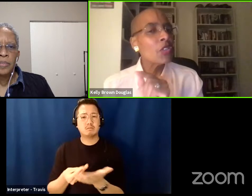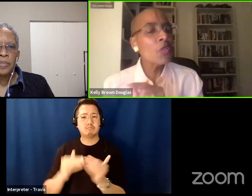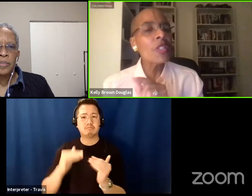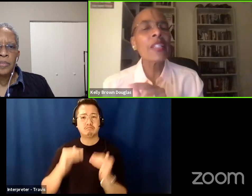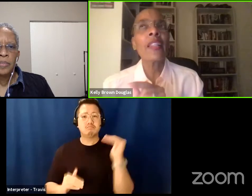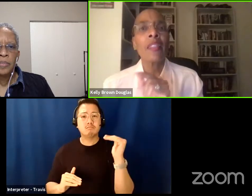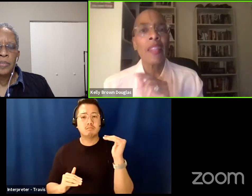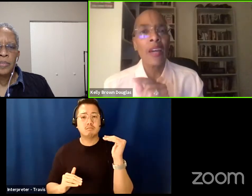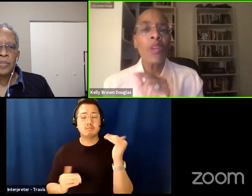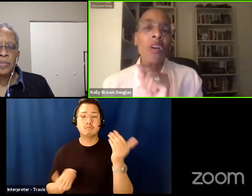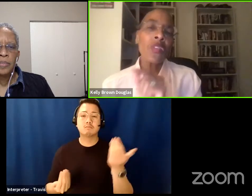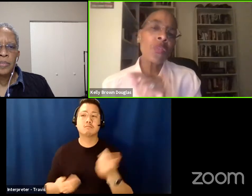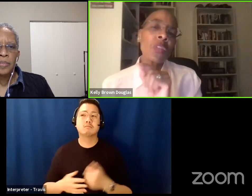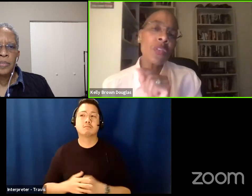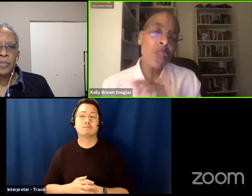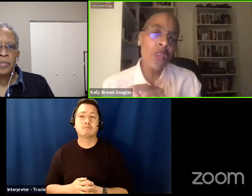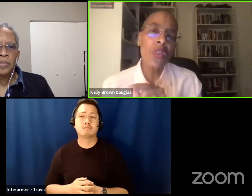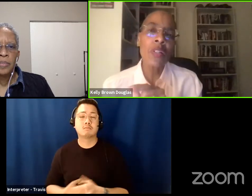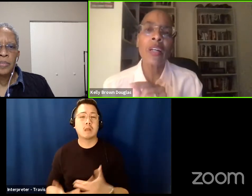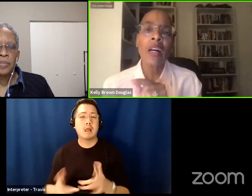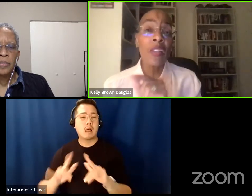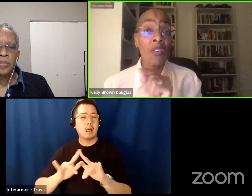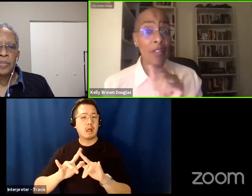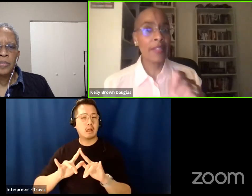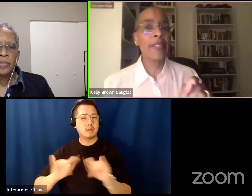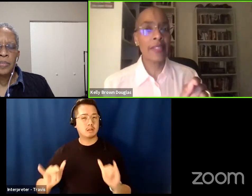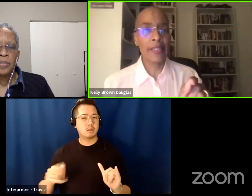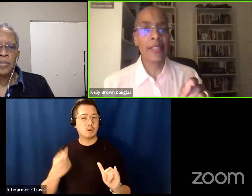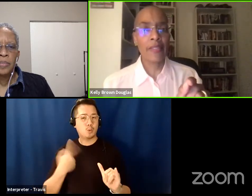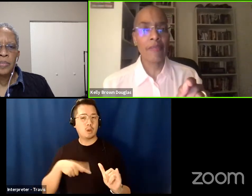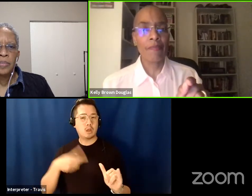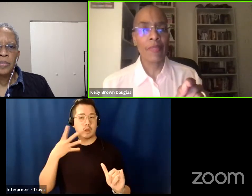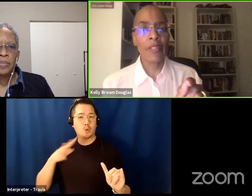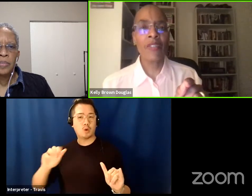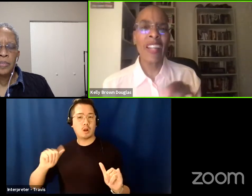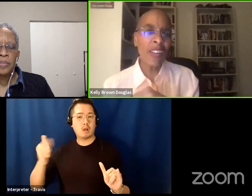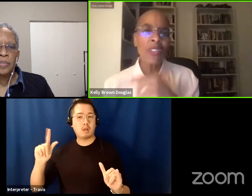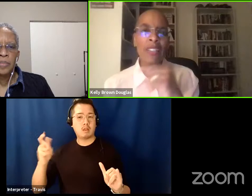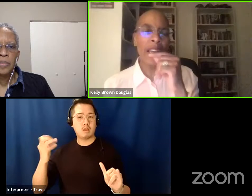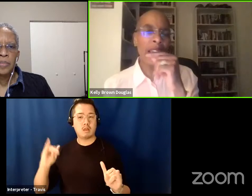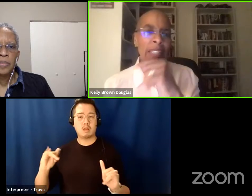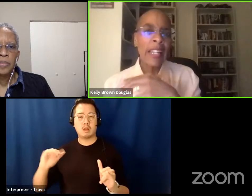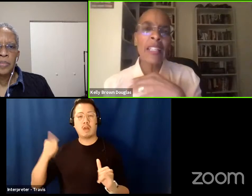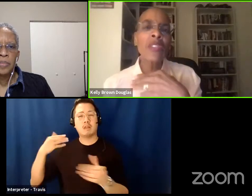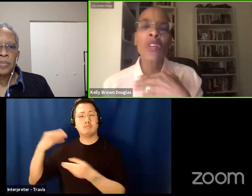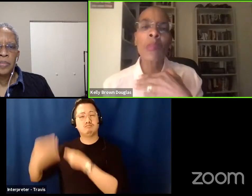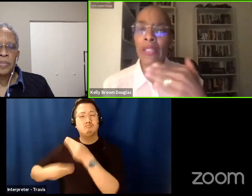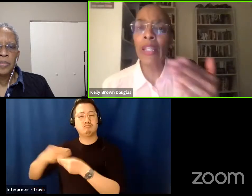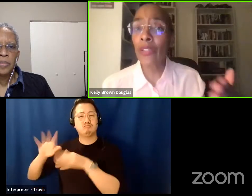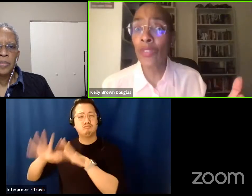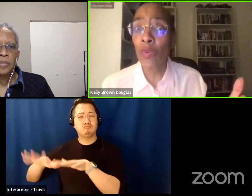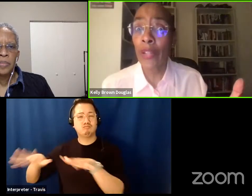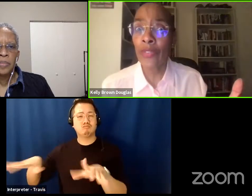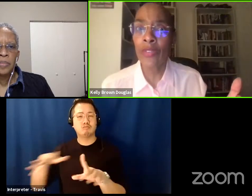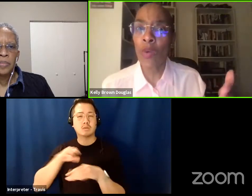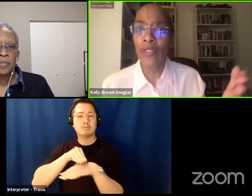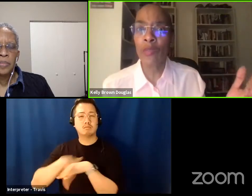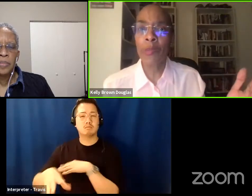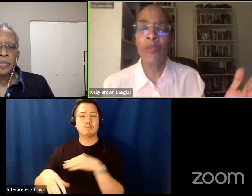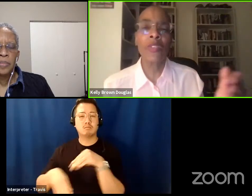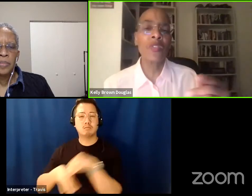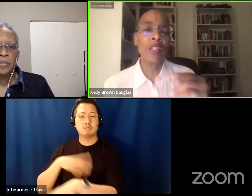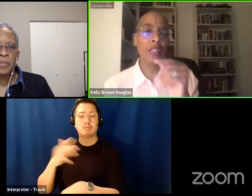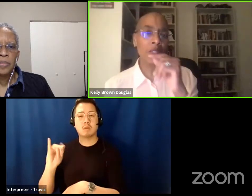But in doing that, we also ignore other legacies. I like to talk about the legacy of the